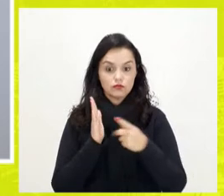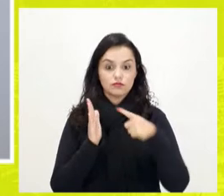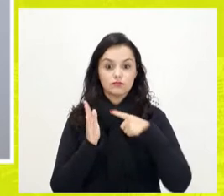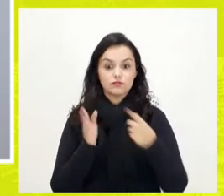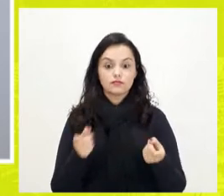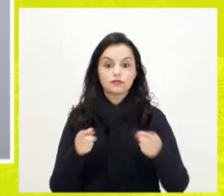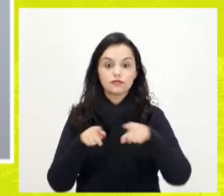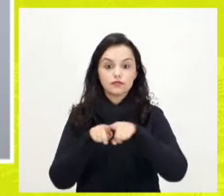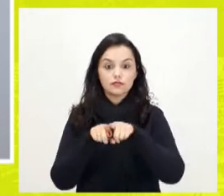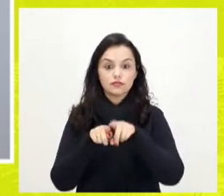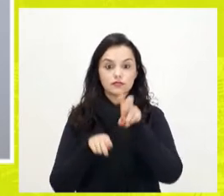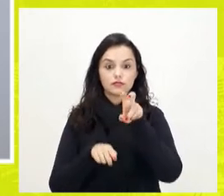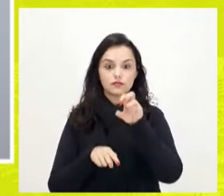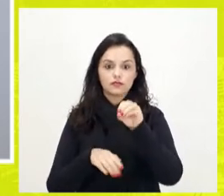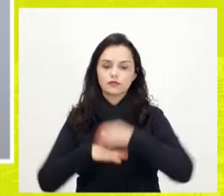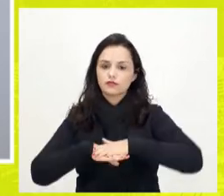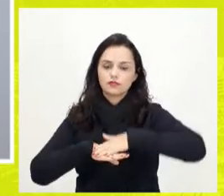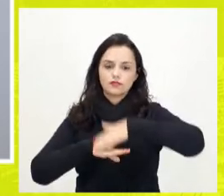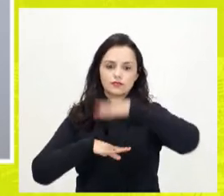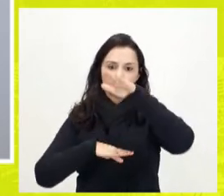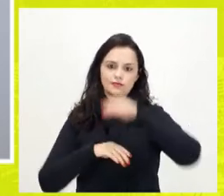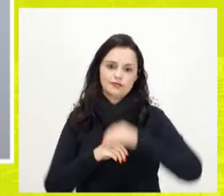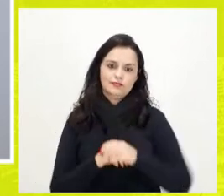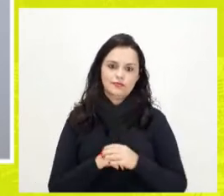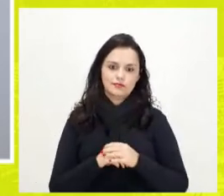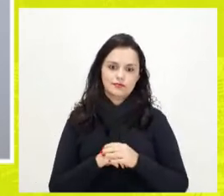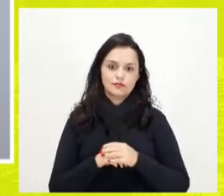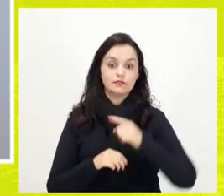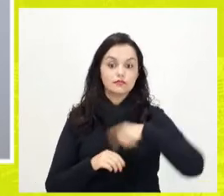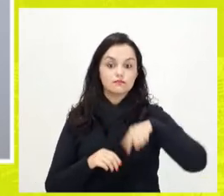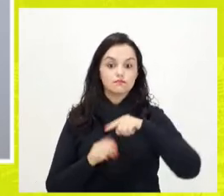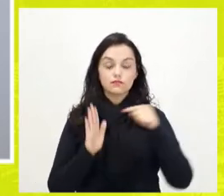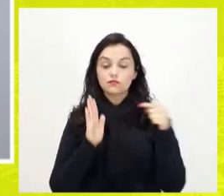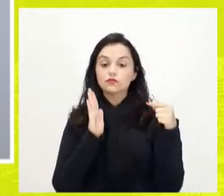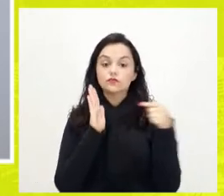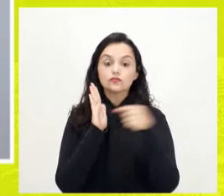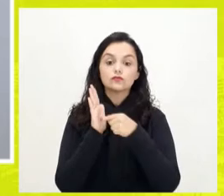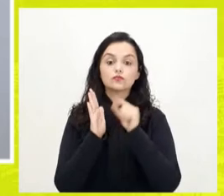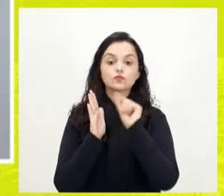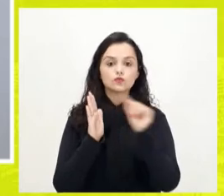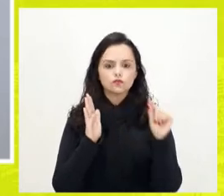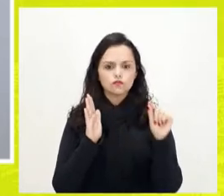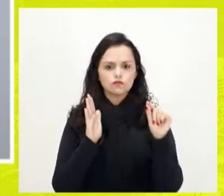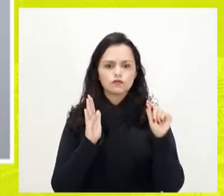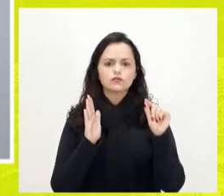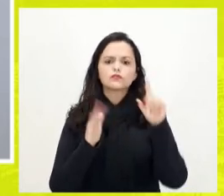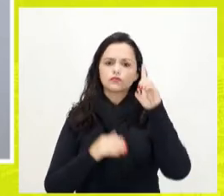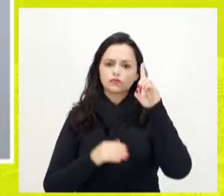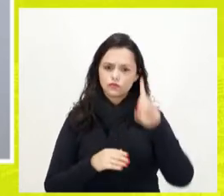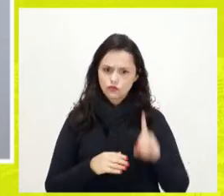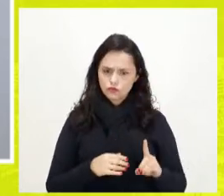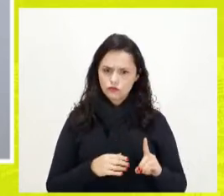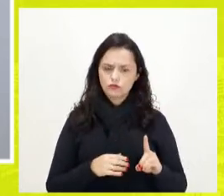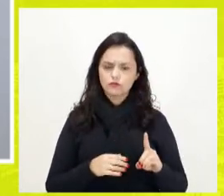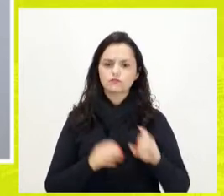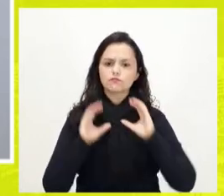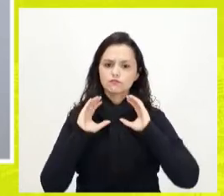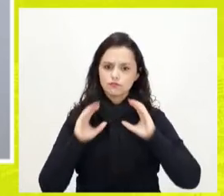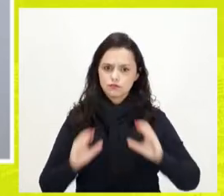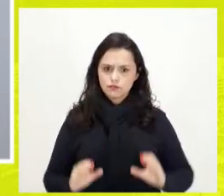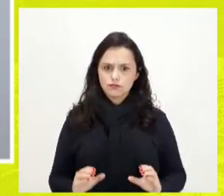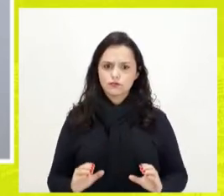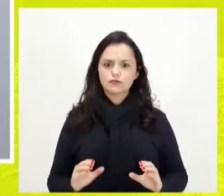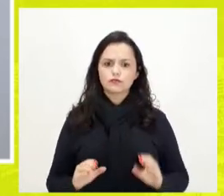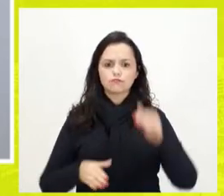has 50 more than 50 partners and the main goal is to actually preserve